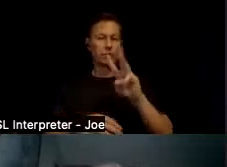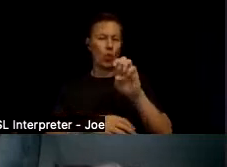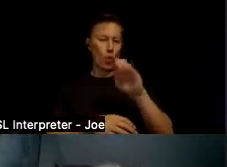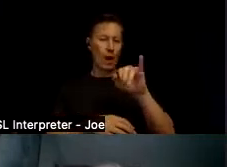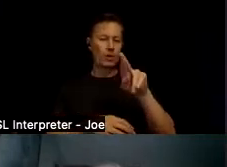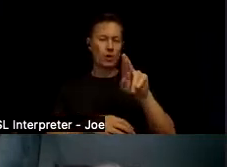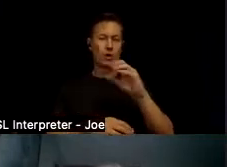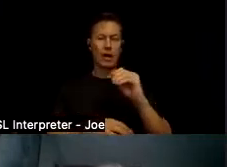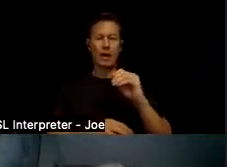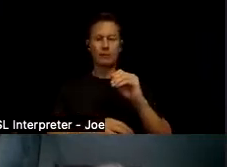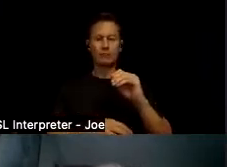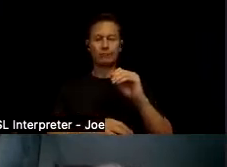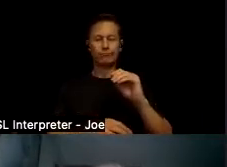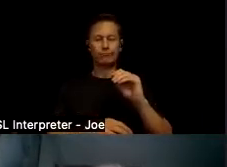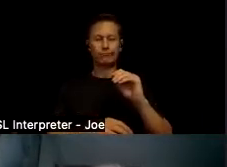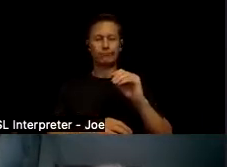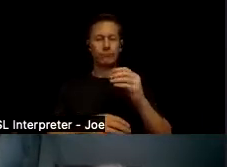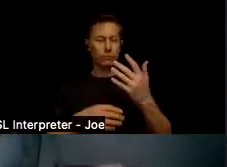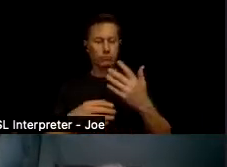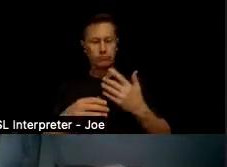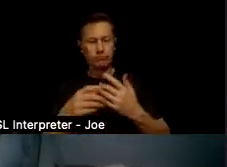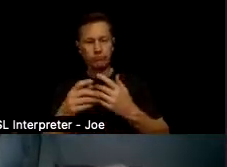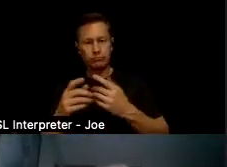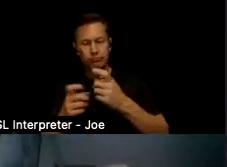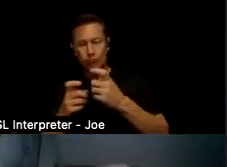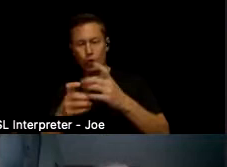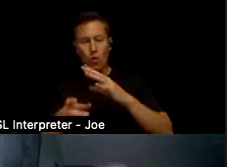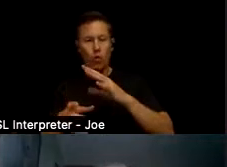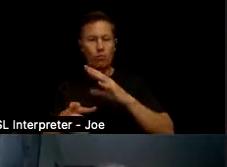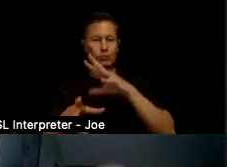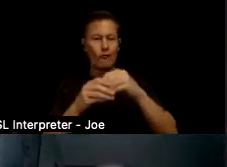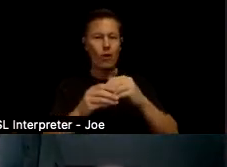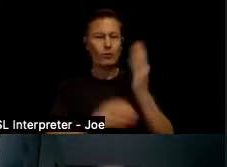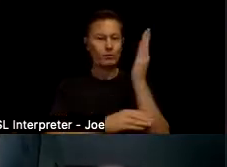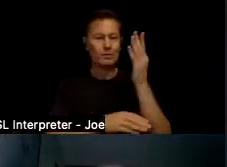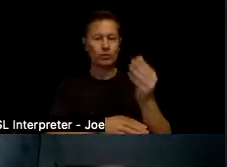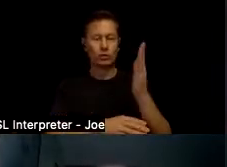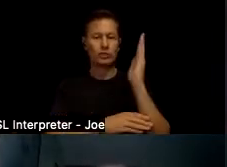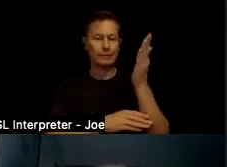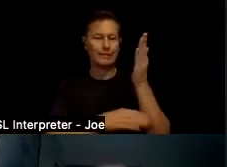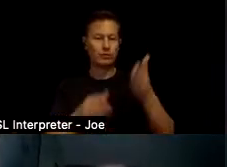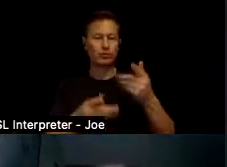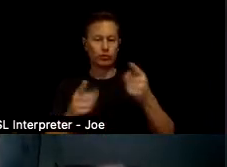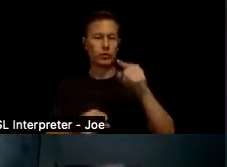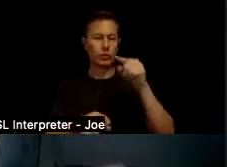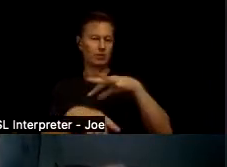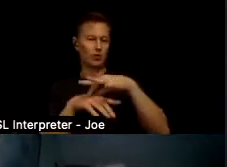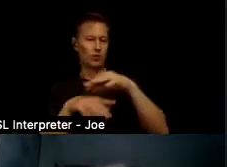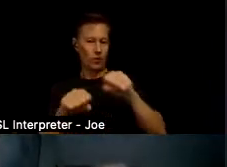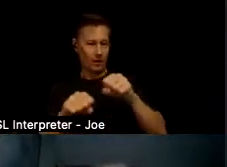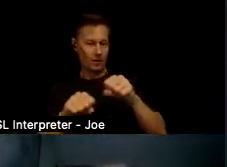looking forward to hearing from the later speakers about their experiences during this earthquake sequence.